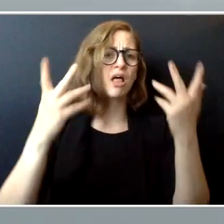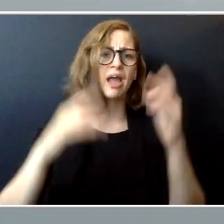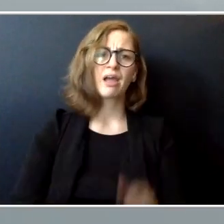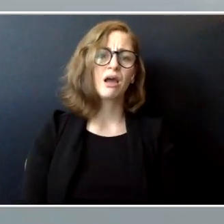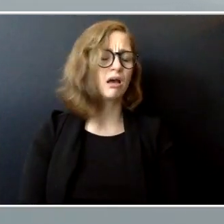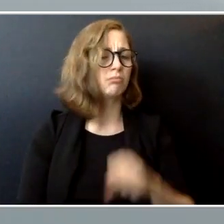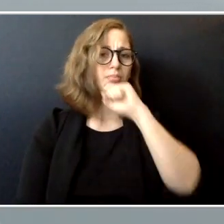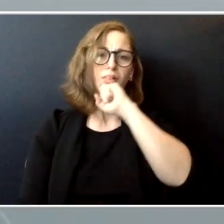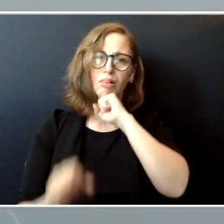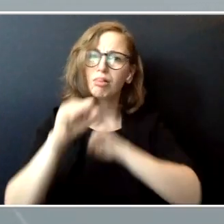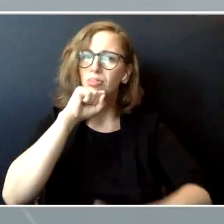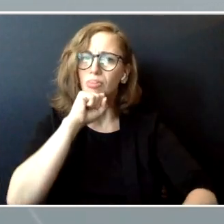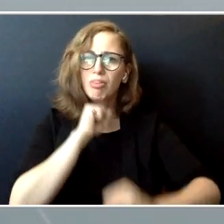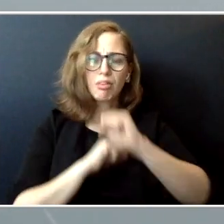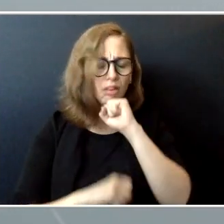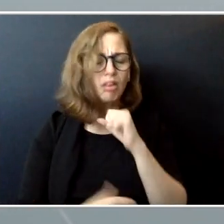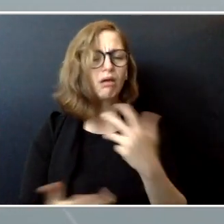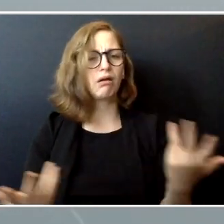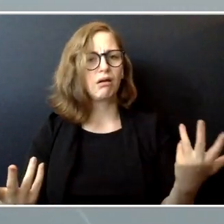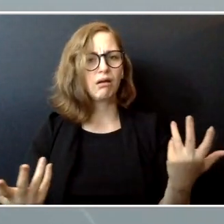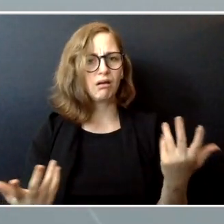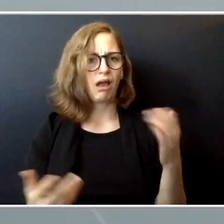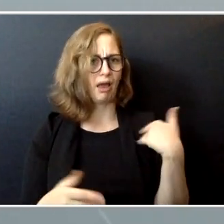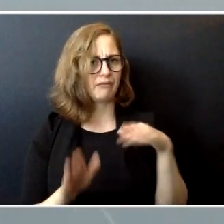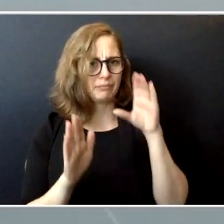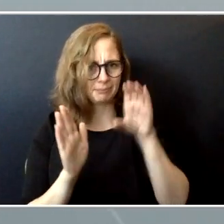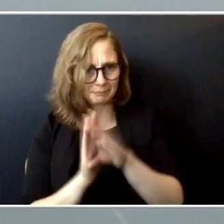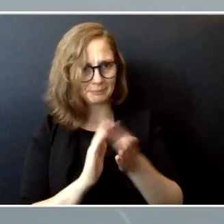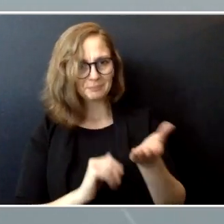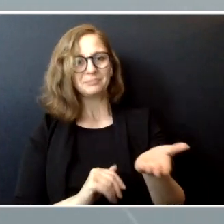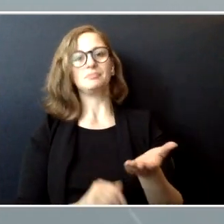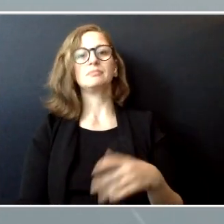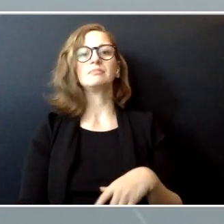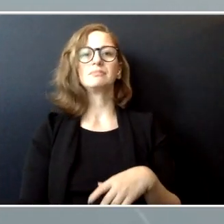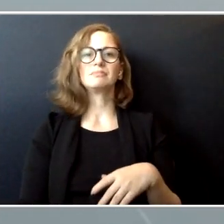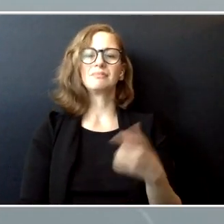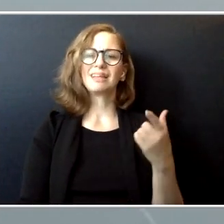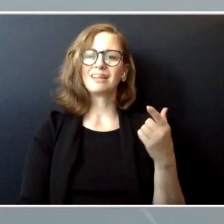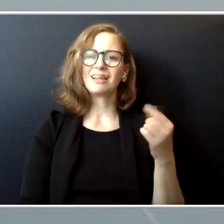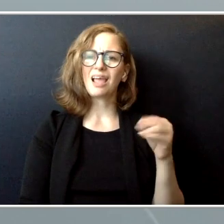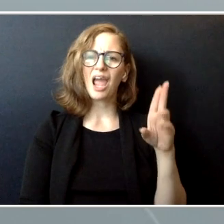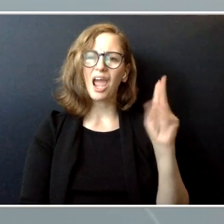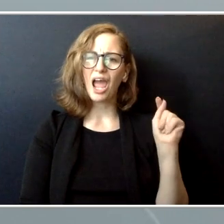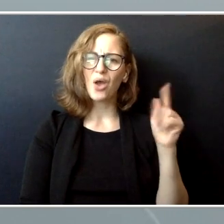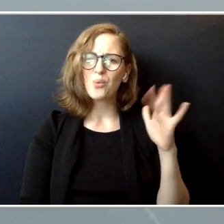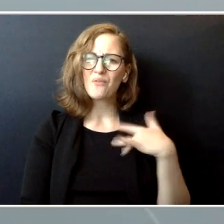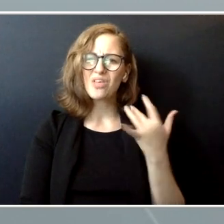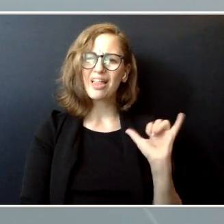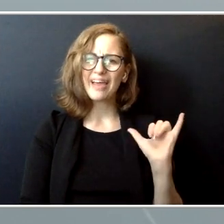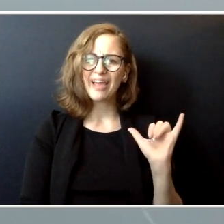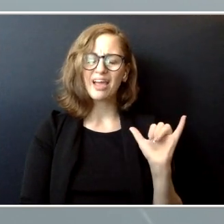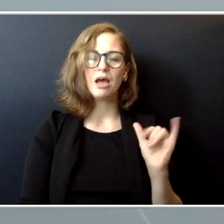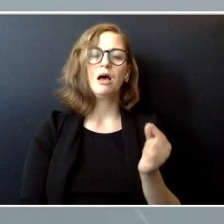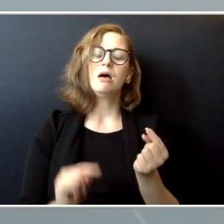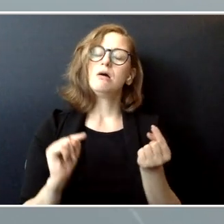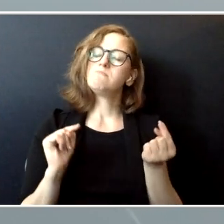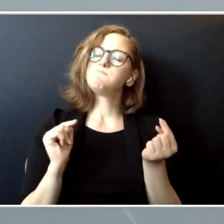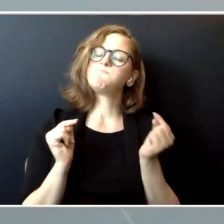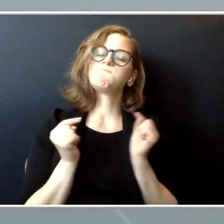have a picture of your gout in the monitor there. What did gout feel like? It's painful. You can't walk. Oh my